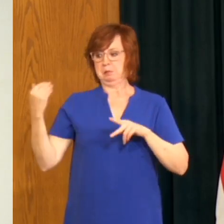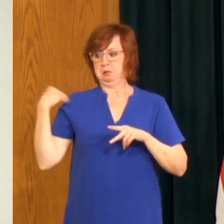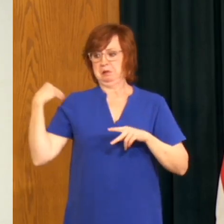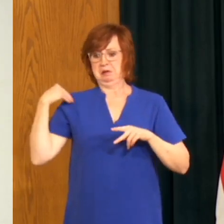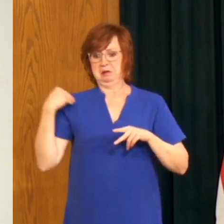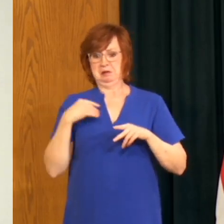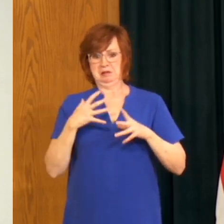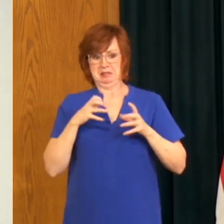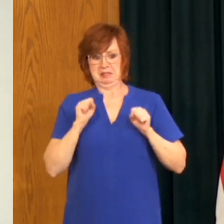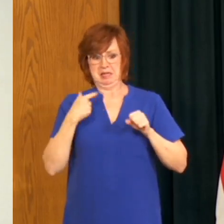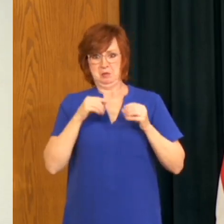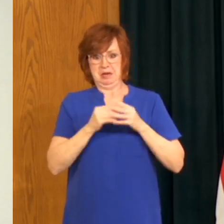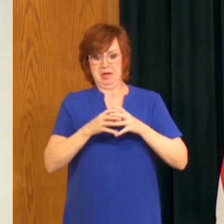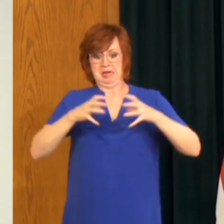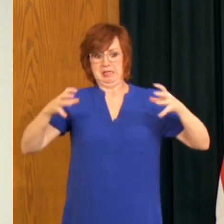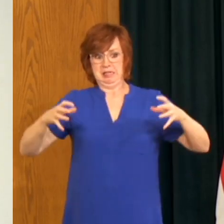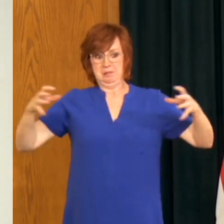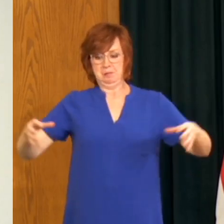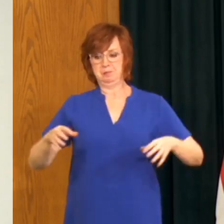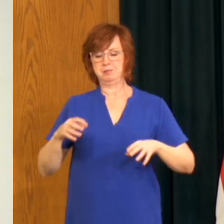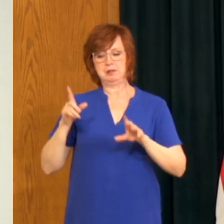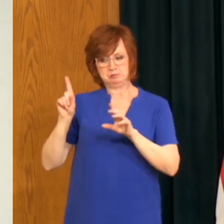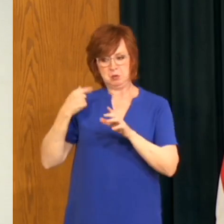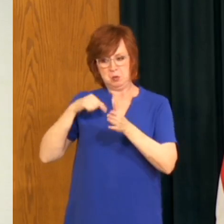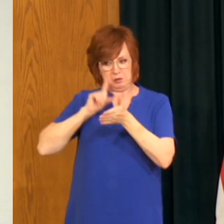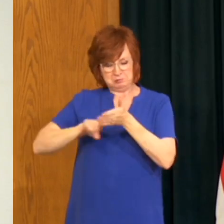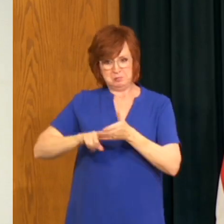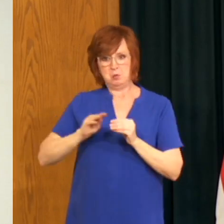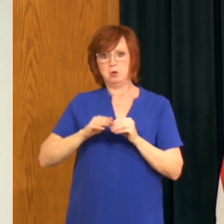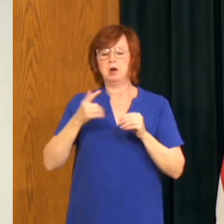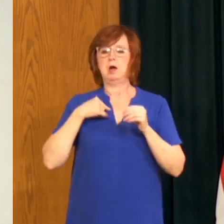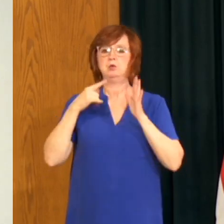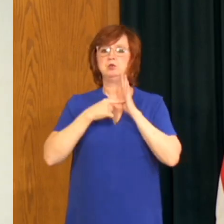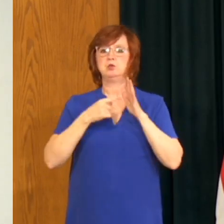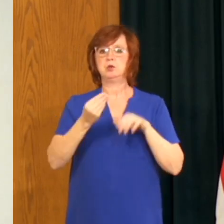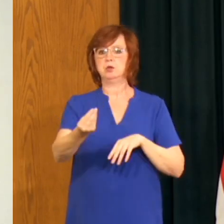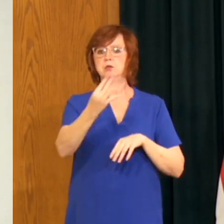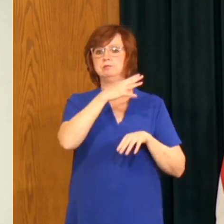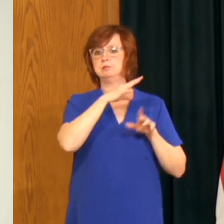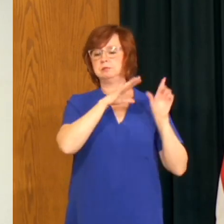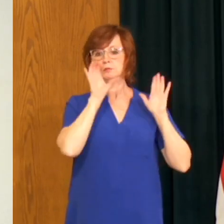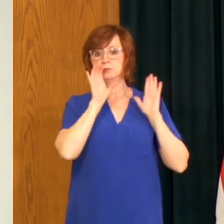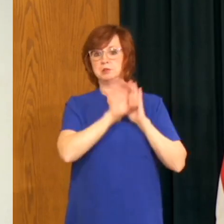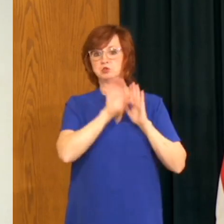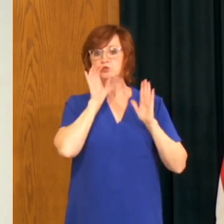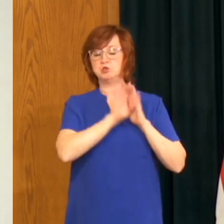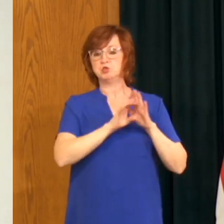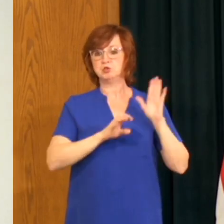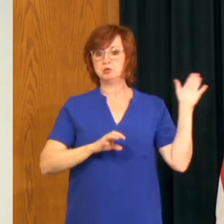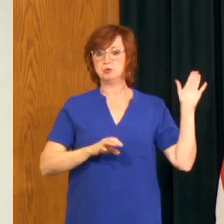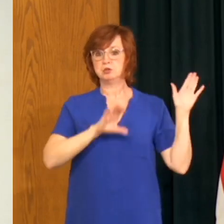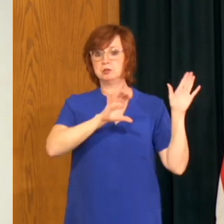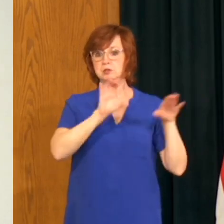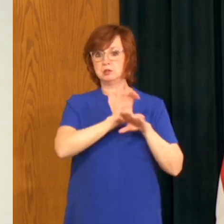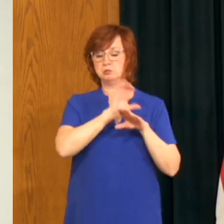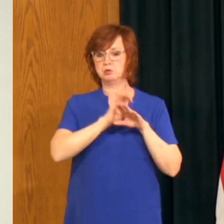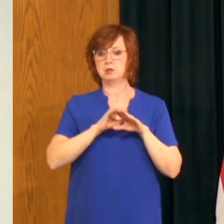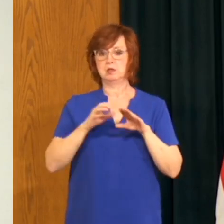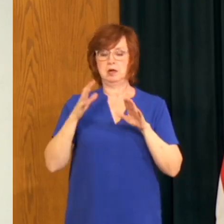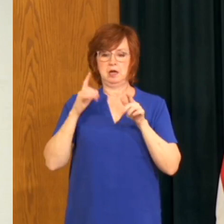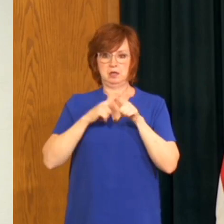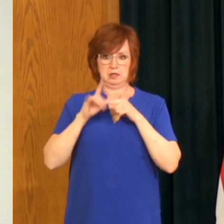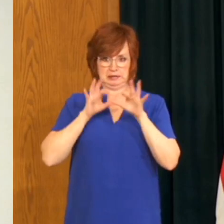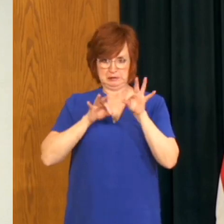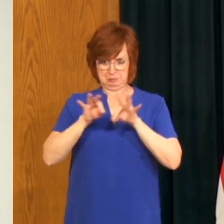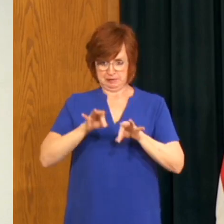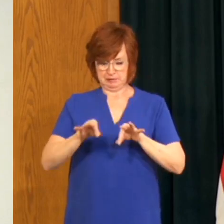closely. But I do want to walk through a few slides quickly and then go over some basic principles as we look at going about